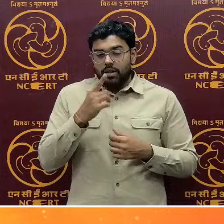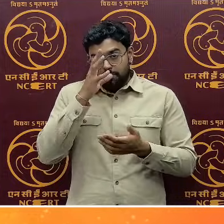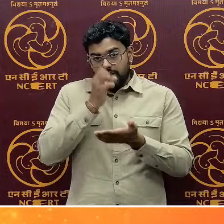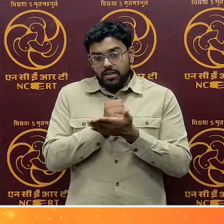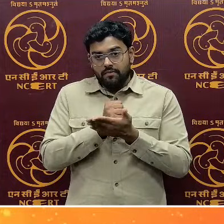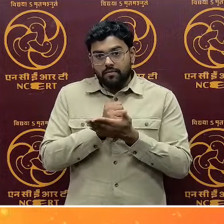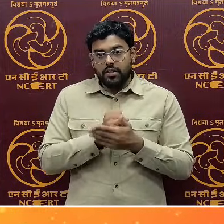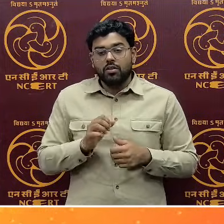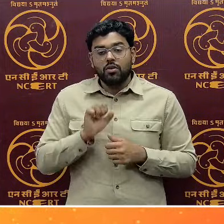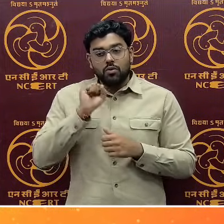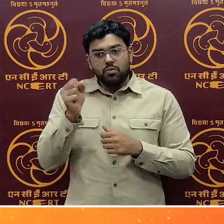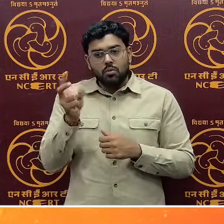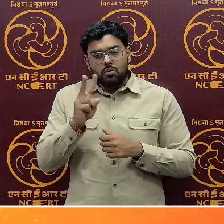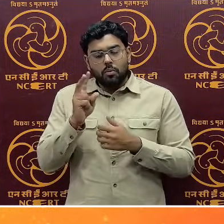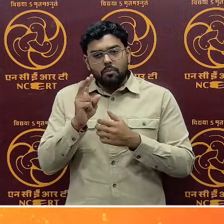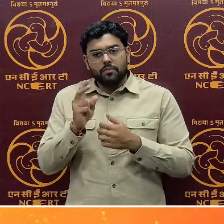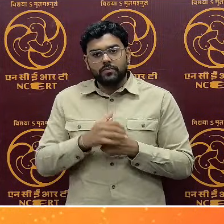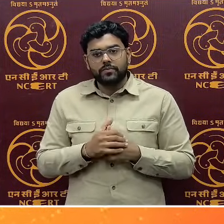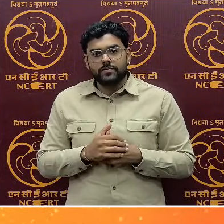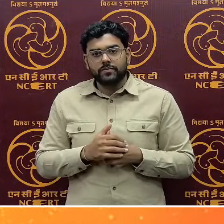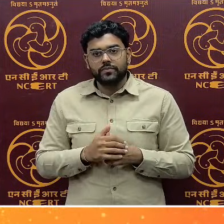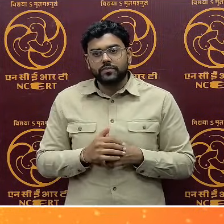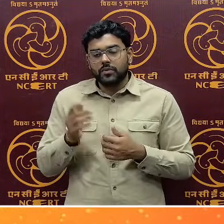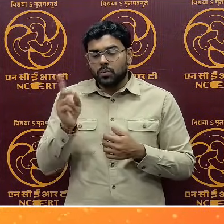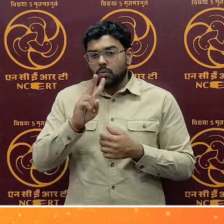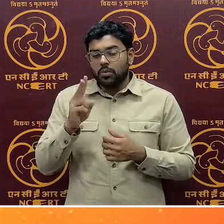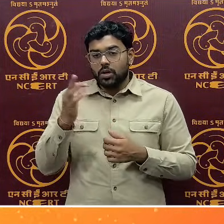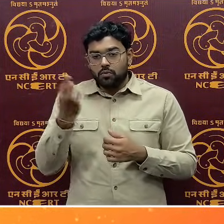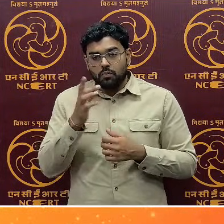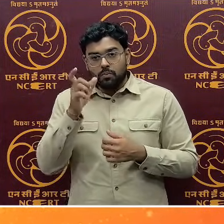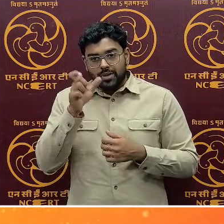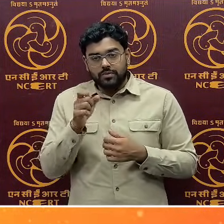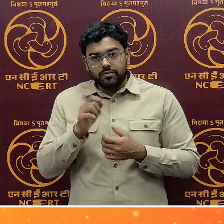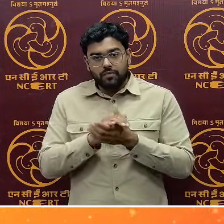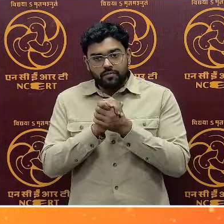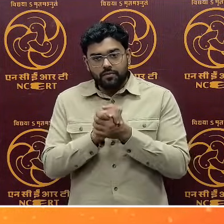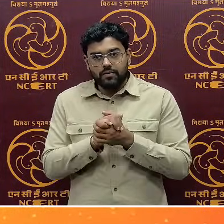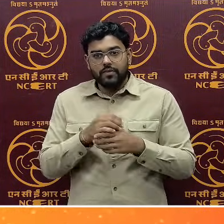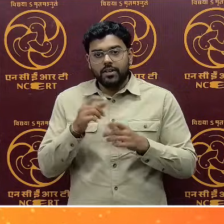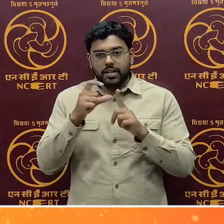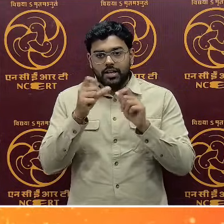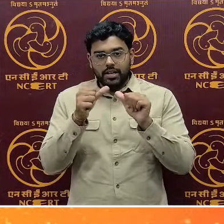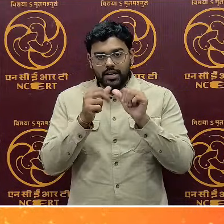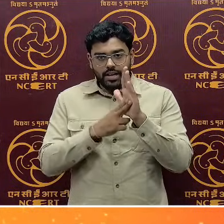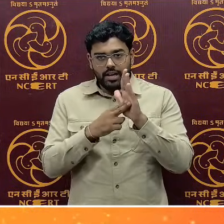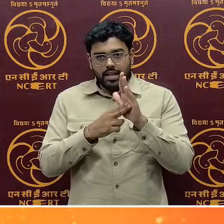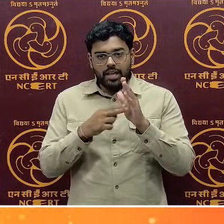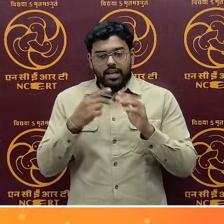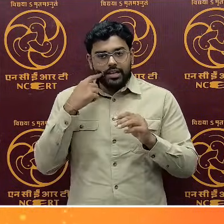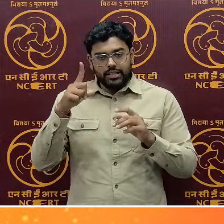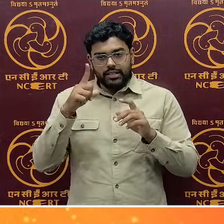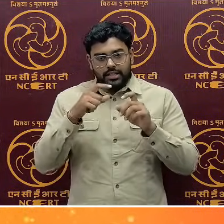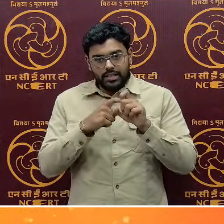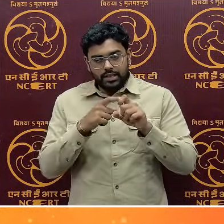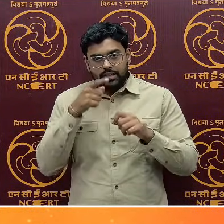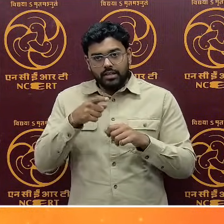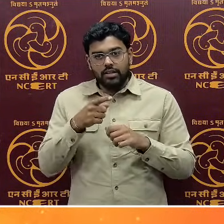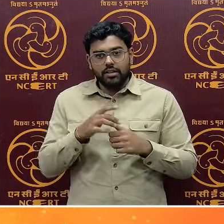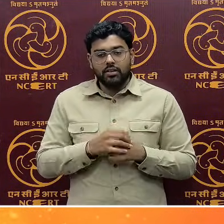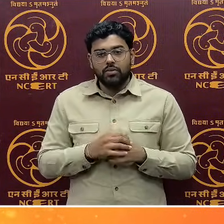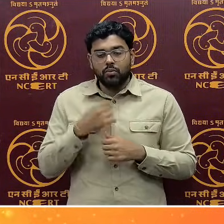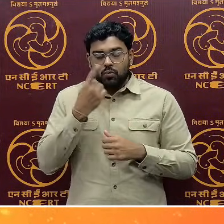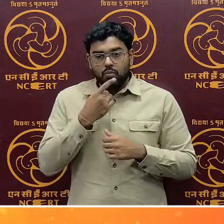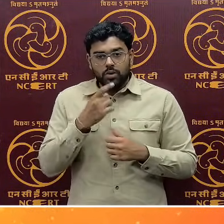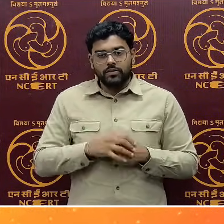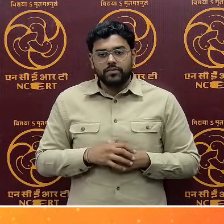and a friend, another character, mind students, a man named Daniel Davenport, pulled the hold-ups.